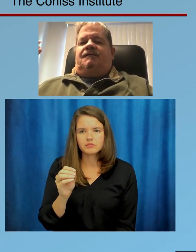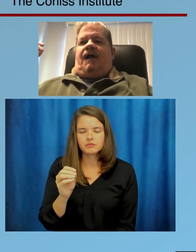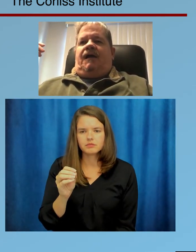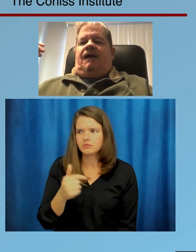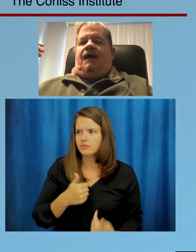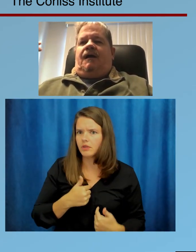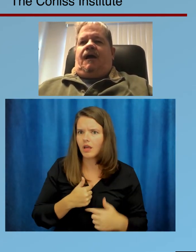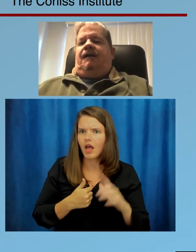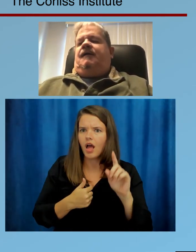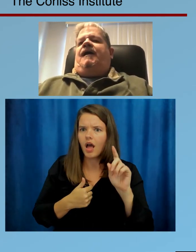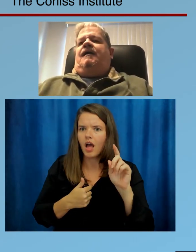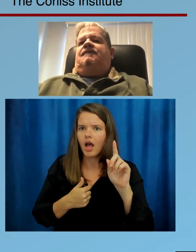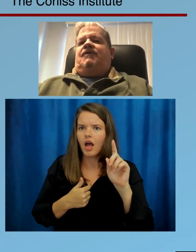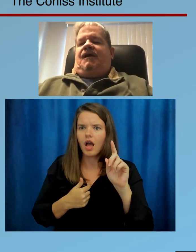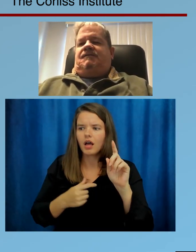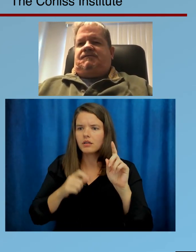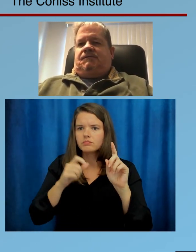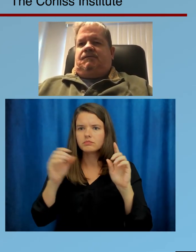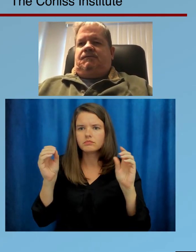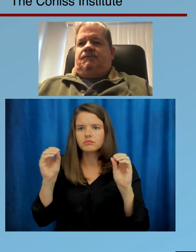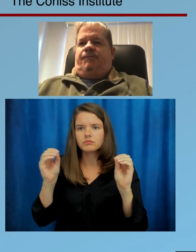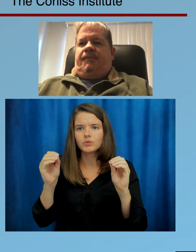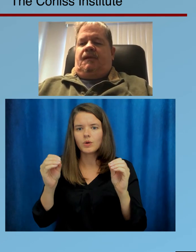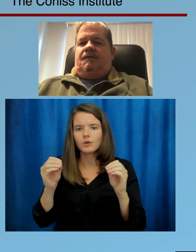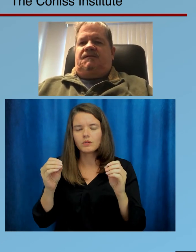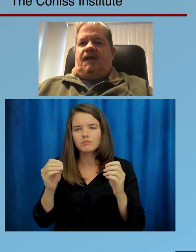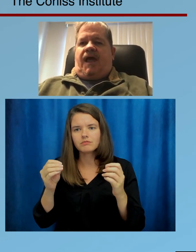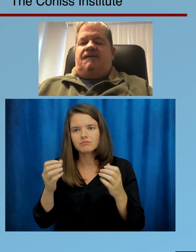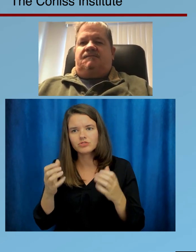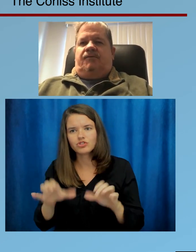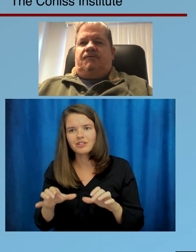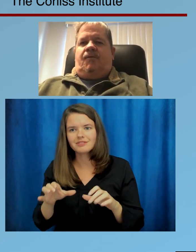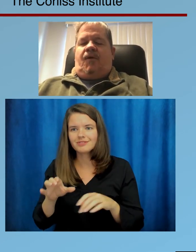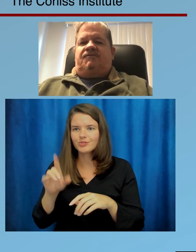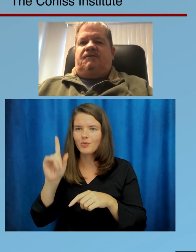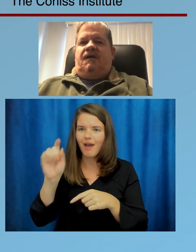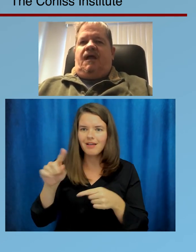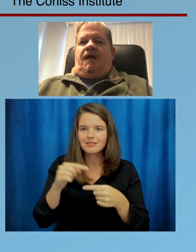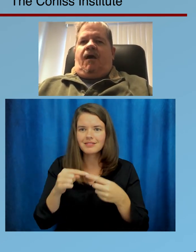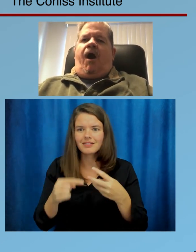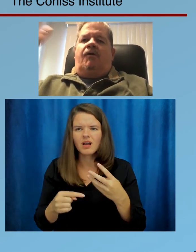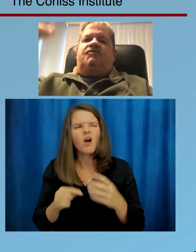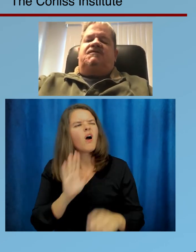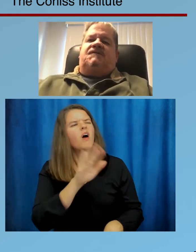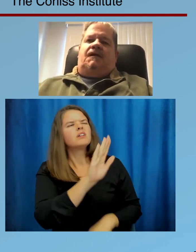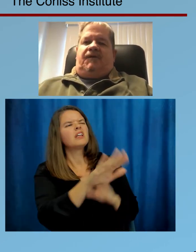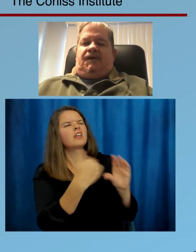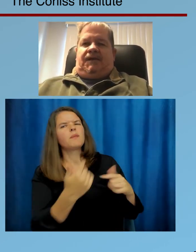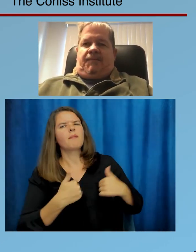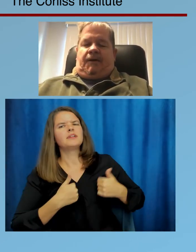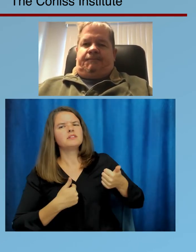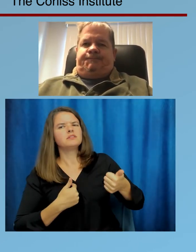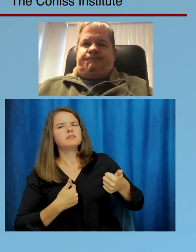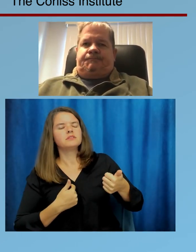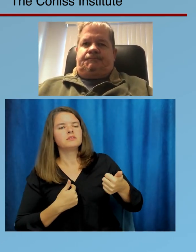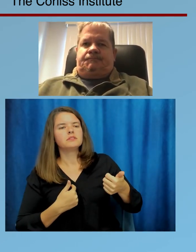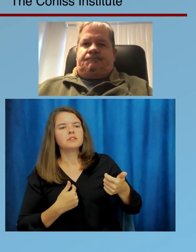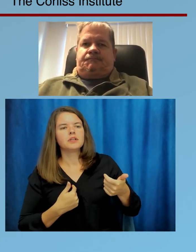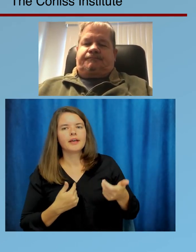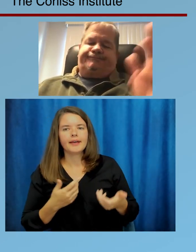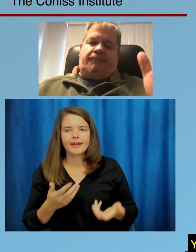And it's like, I didn't get a chance to ask certain questions. Oh, just send me an email.